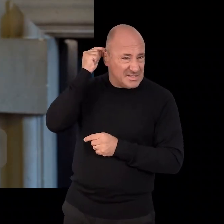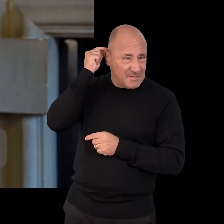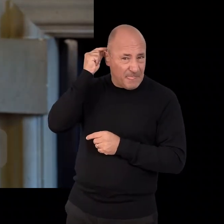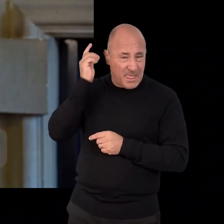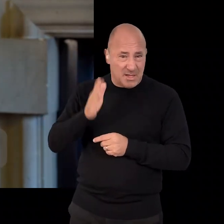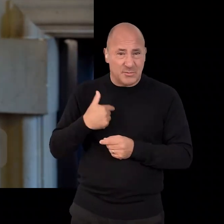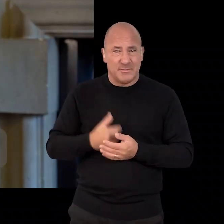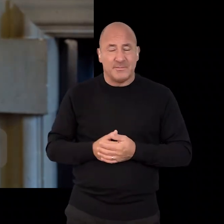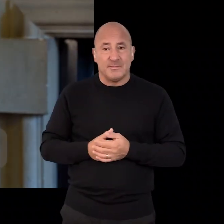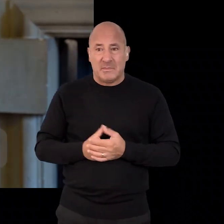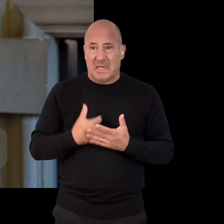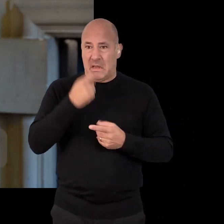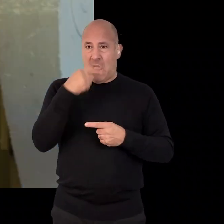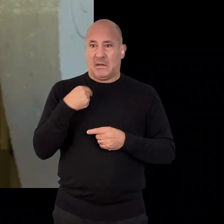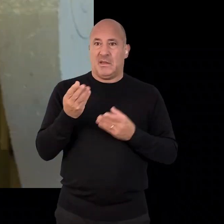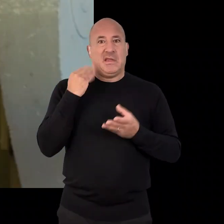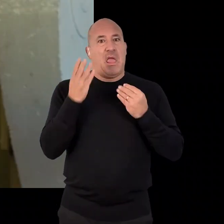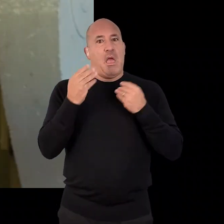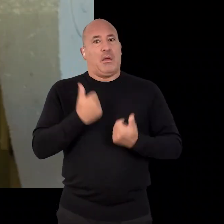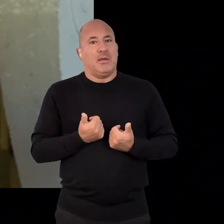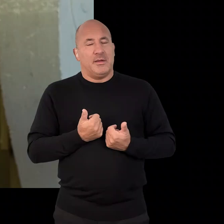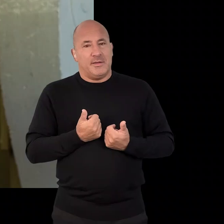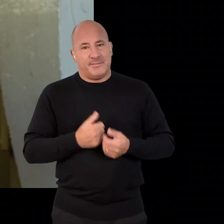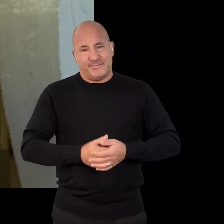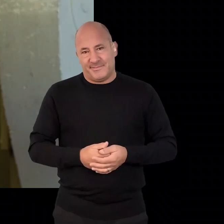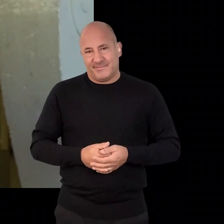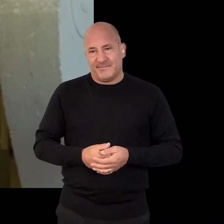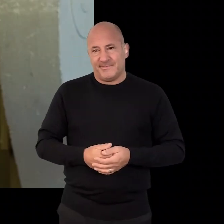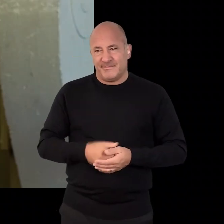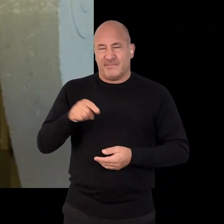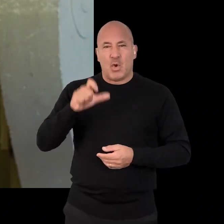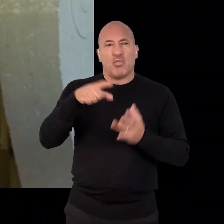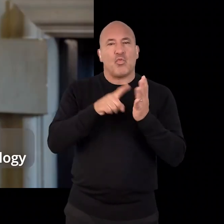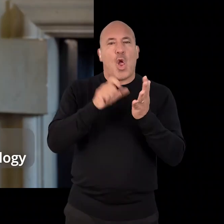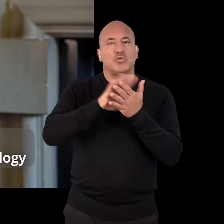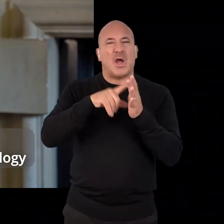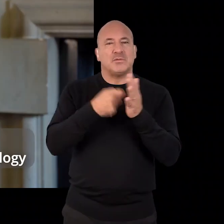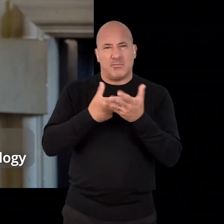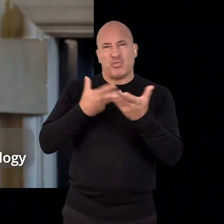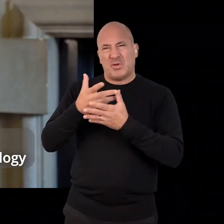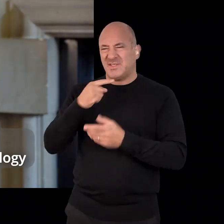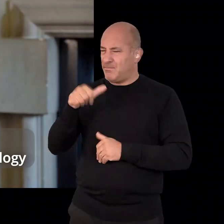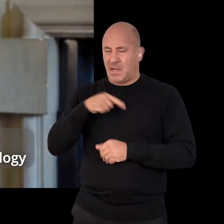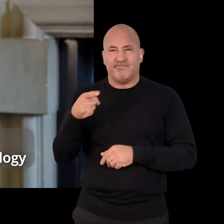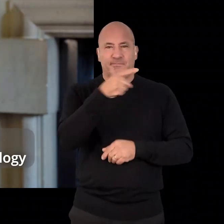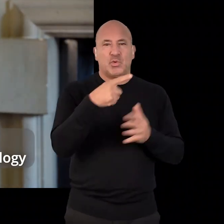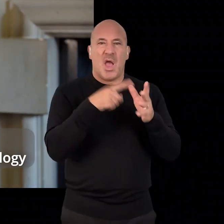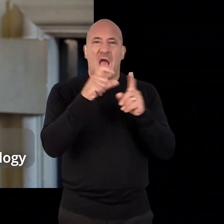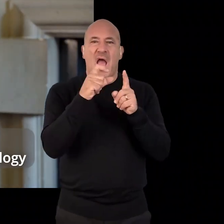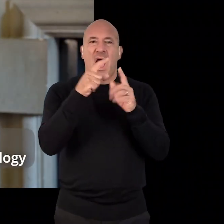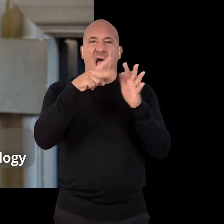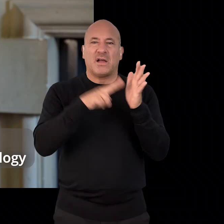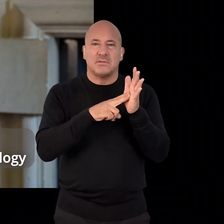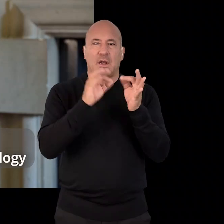snap-on connection on the side of my head. It enabled me to be able to hear. My consultant at Colchester referred me